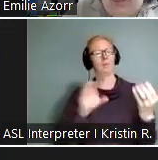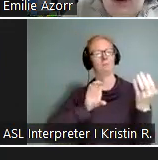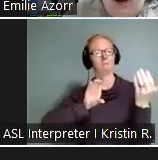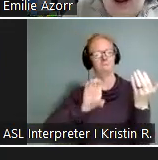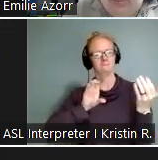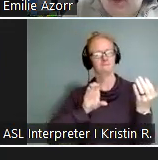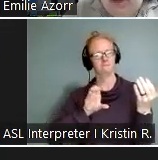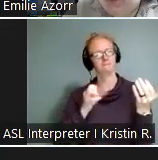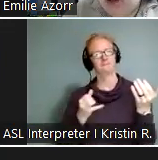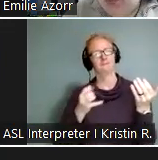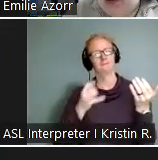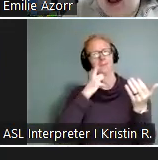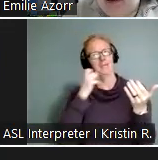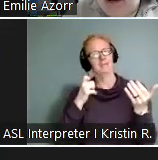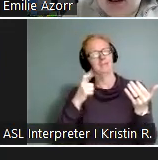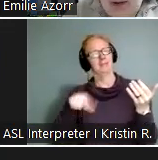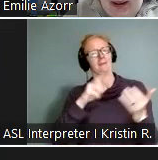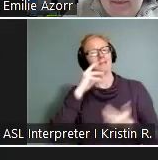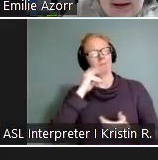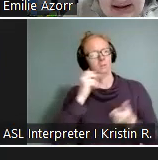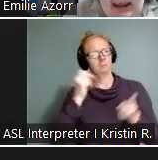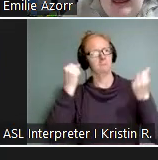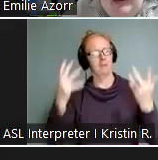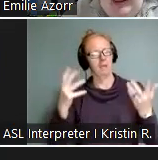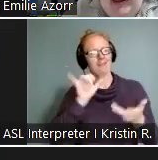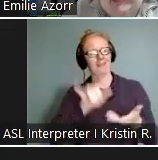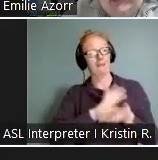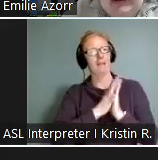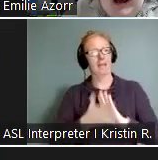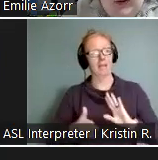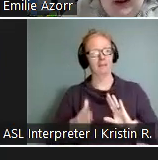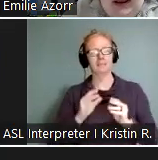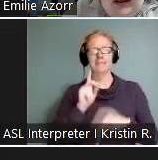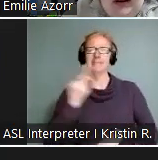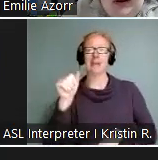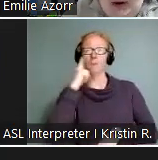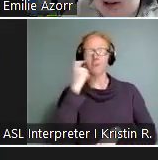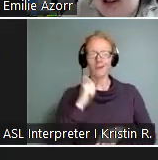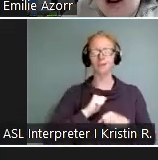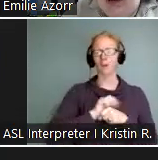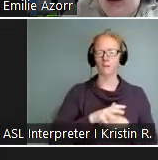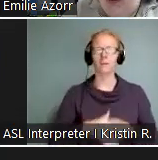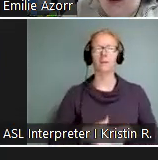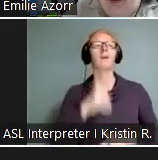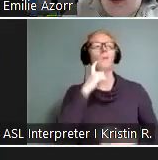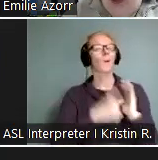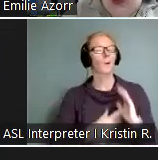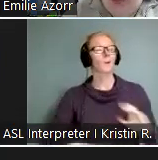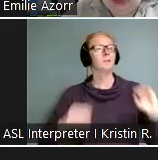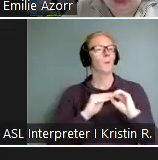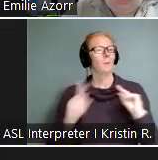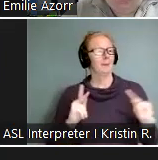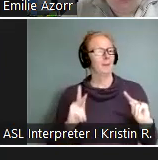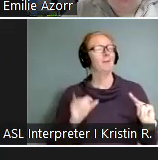right, in as we've experienced a mass disabling event. And we noticed that I think a lot of people